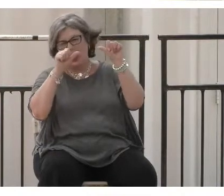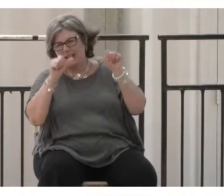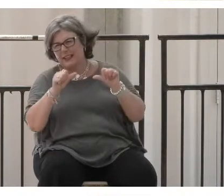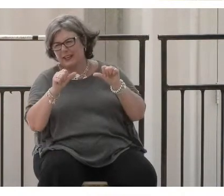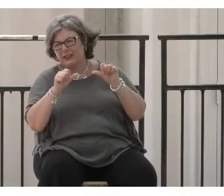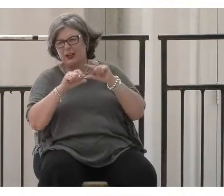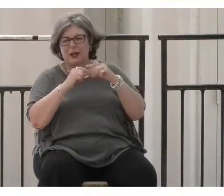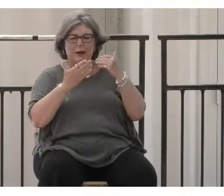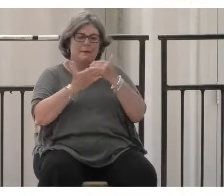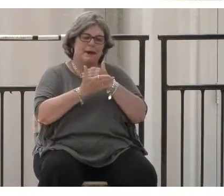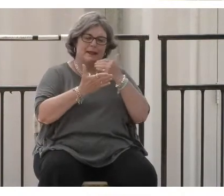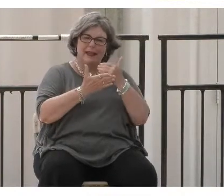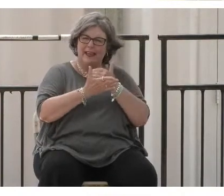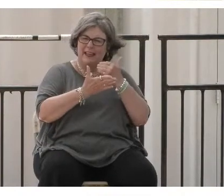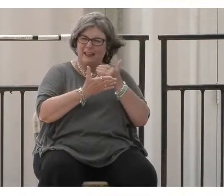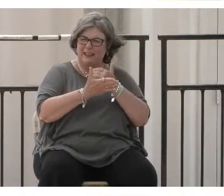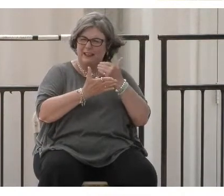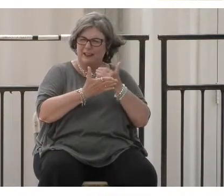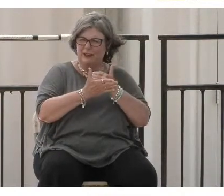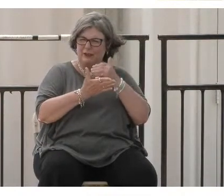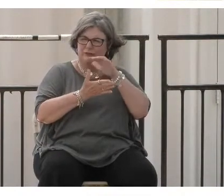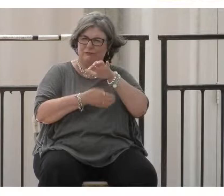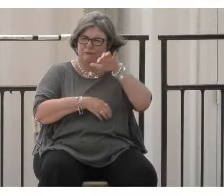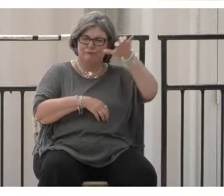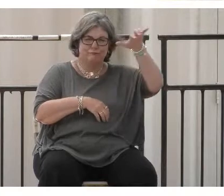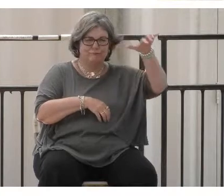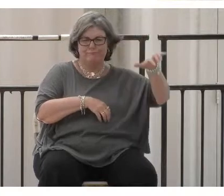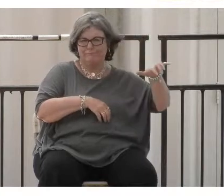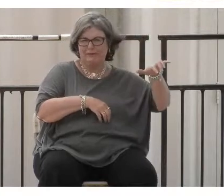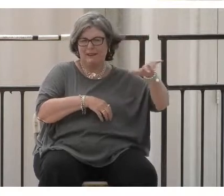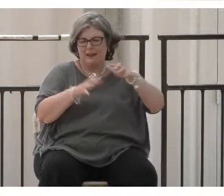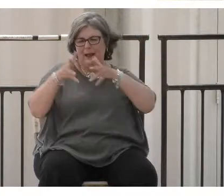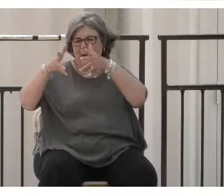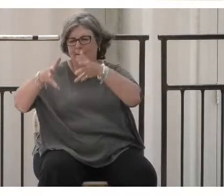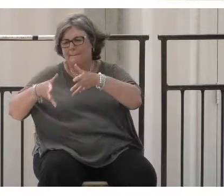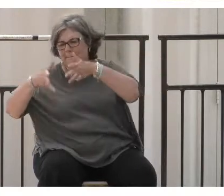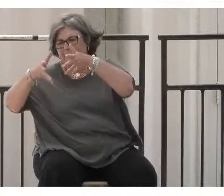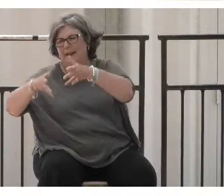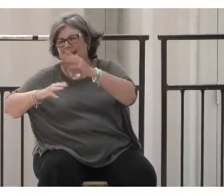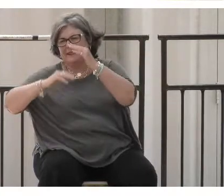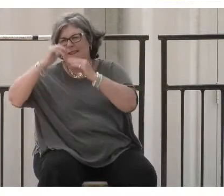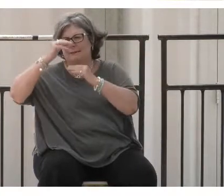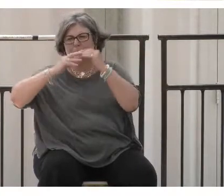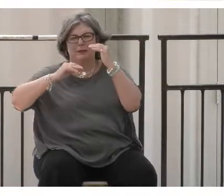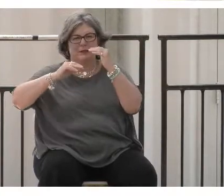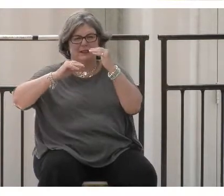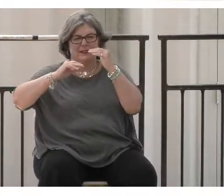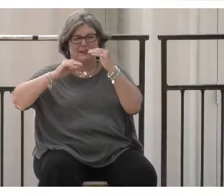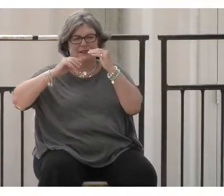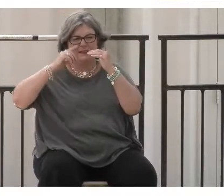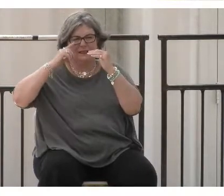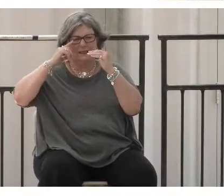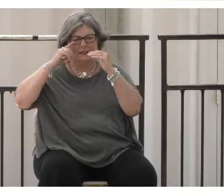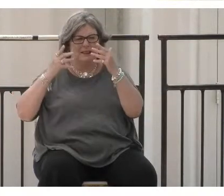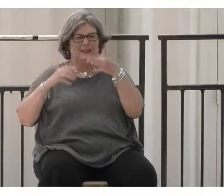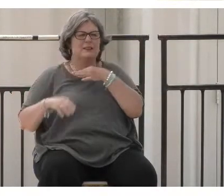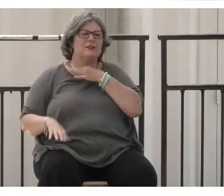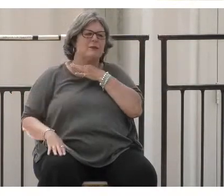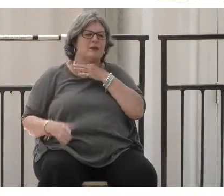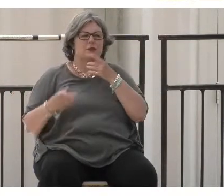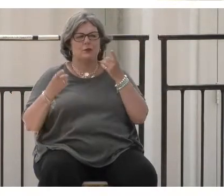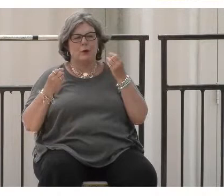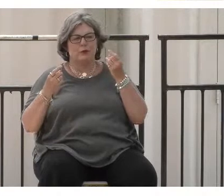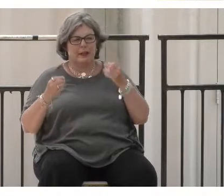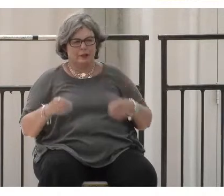have a brand new expensive Museum of the Future, and then they have this abandoned Dubai Frame. I'm just wondering what they plan to do with it.